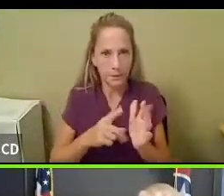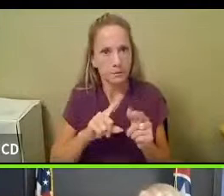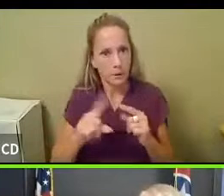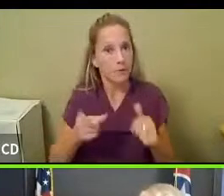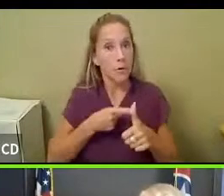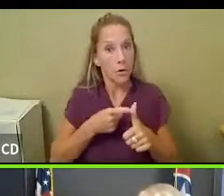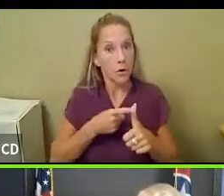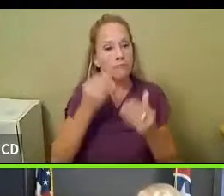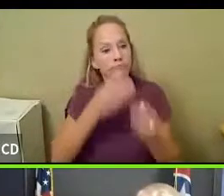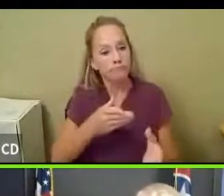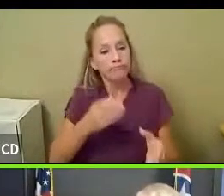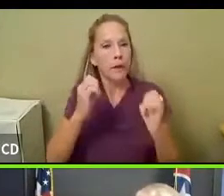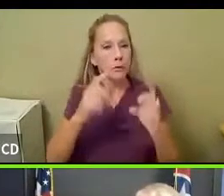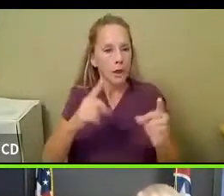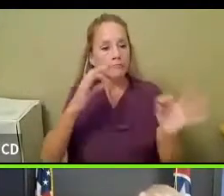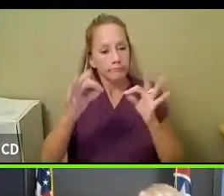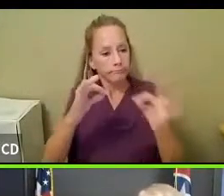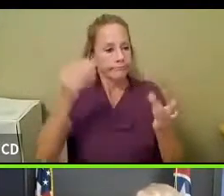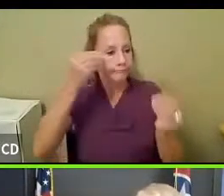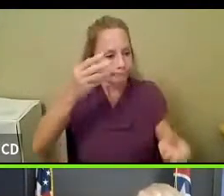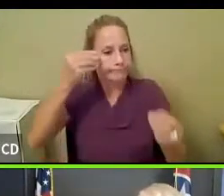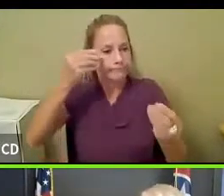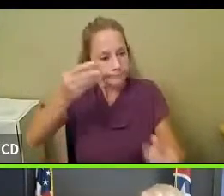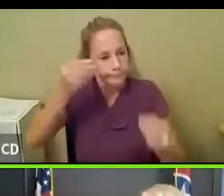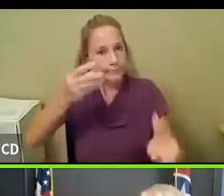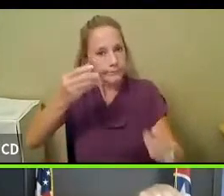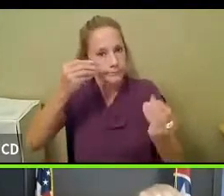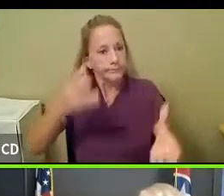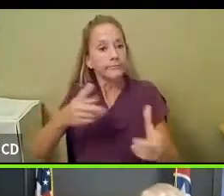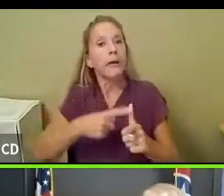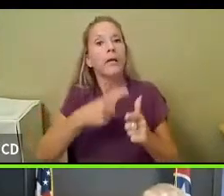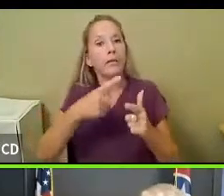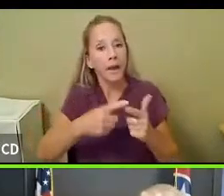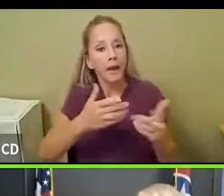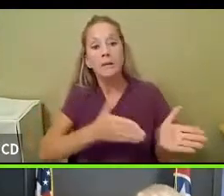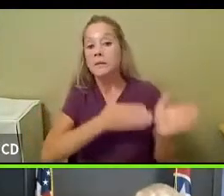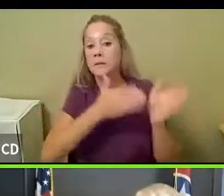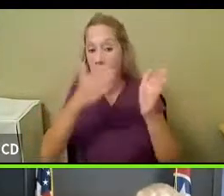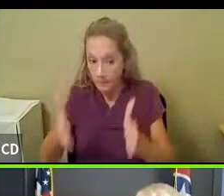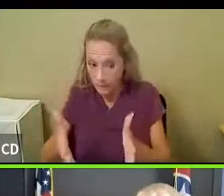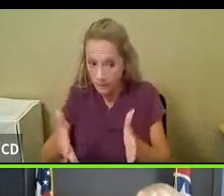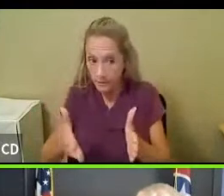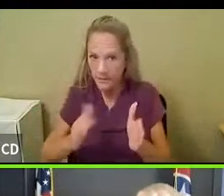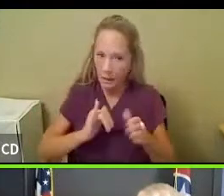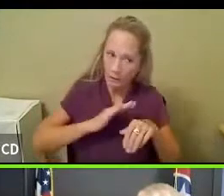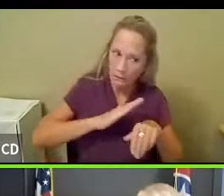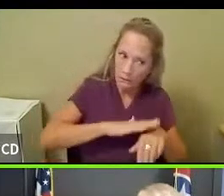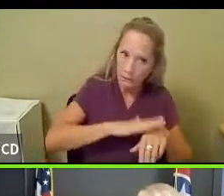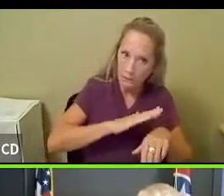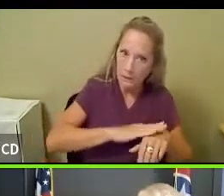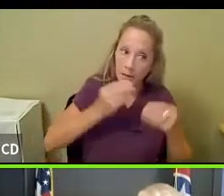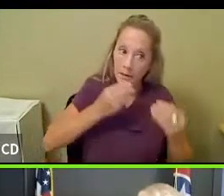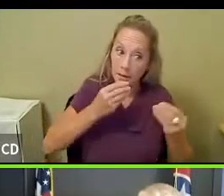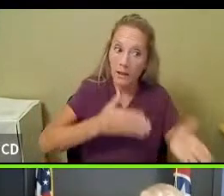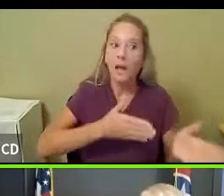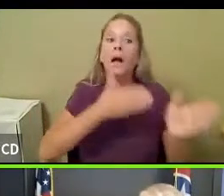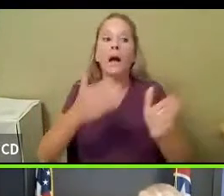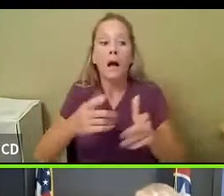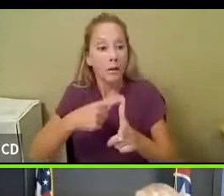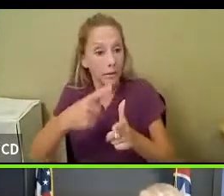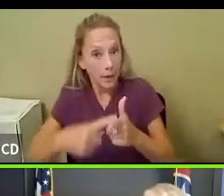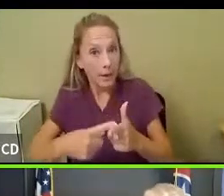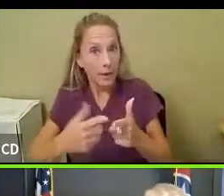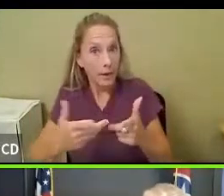to educate, talk with them, and then progressively take more aggressive action as needed. But I do believe that